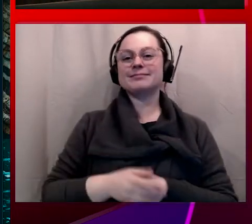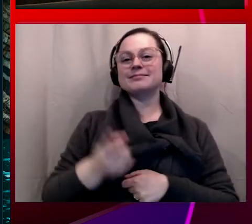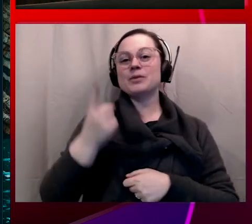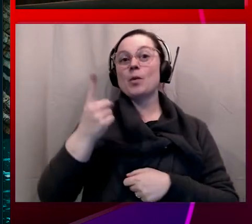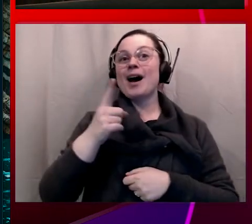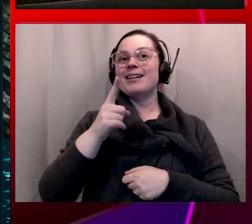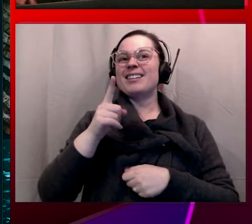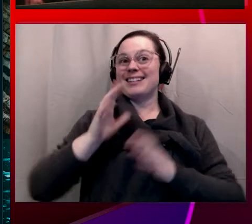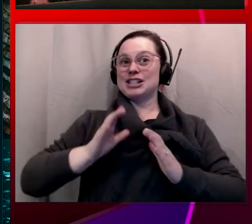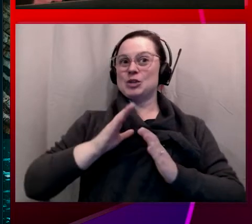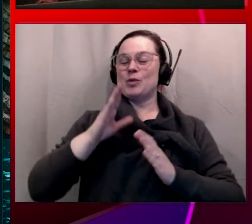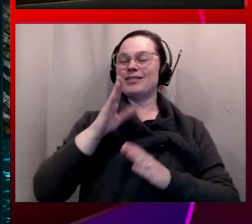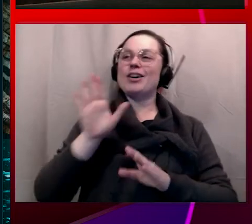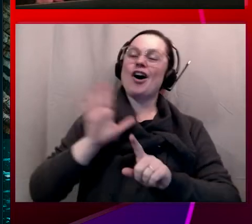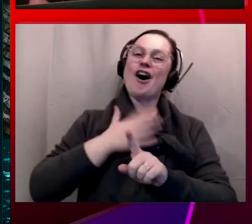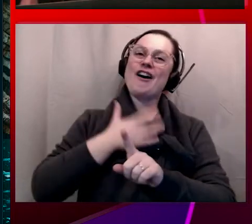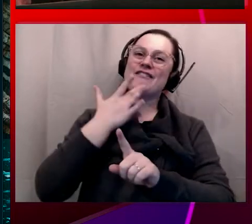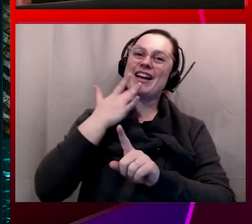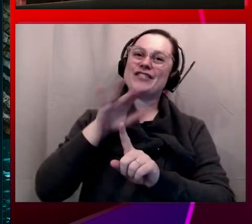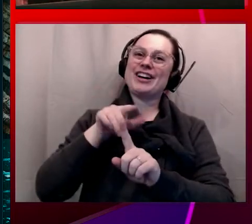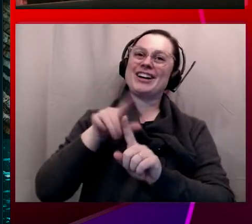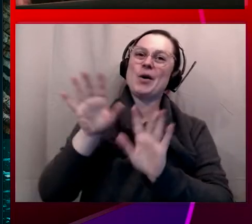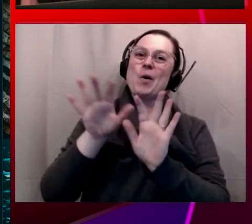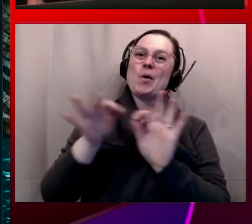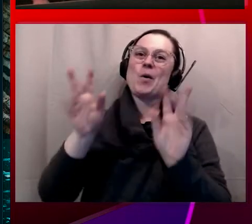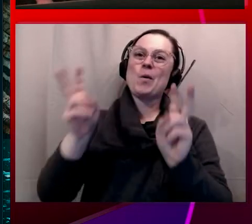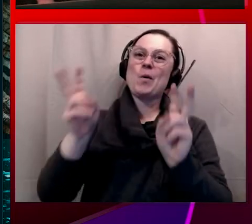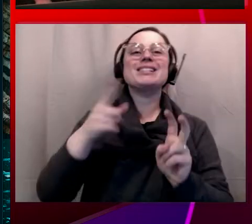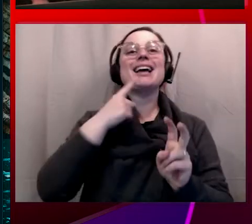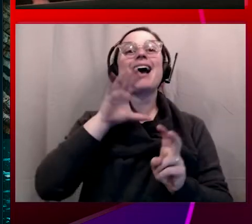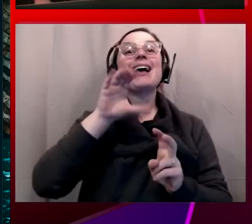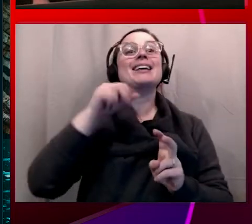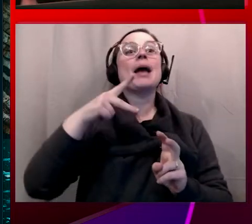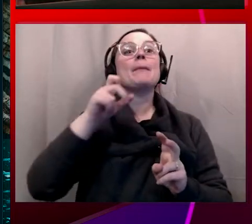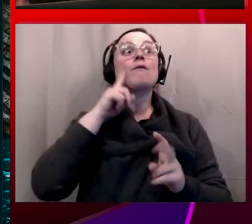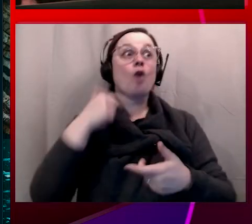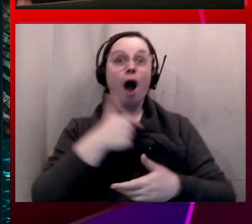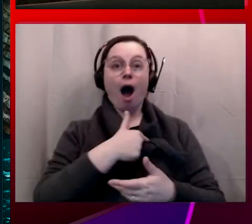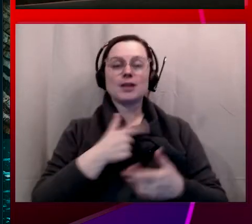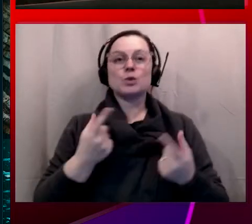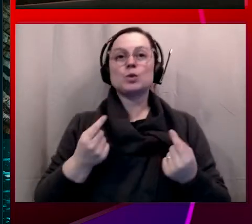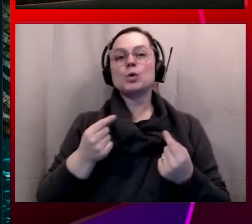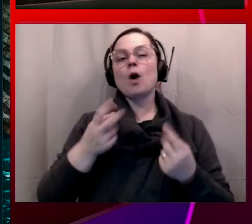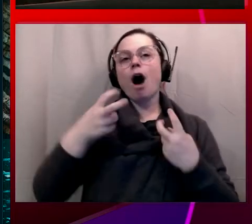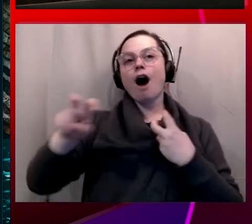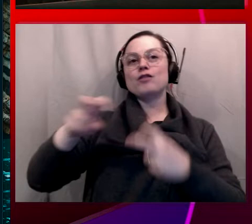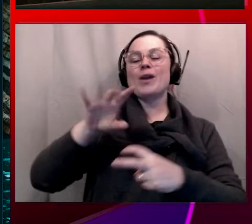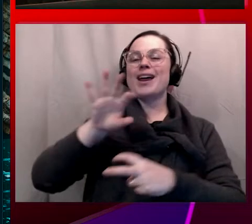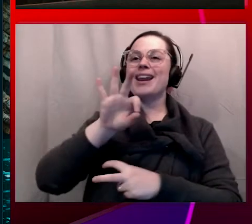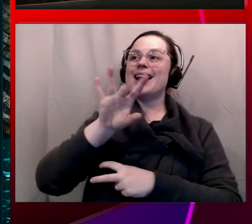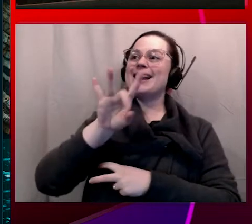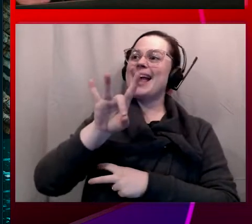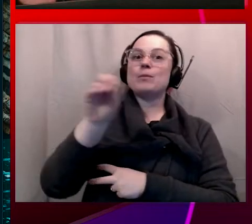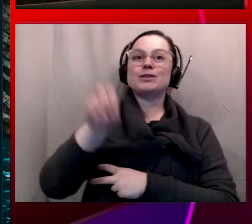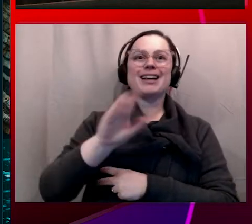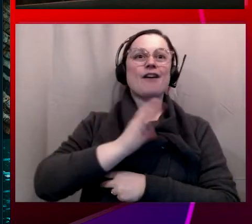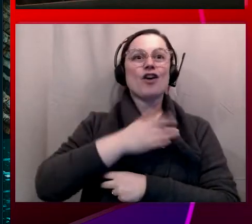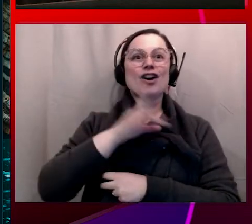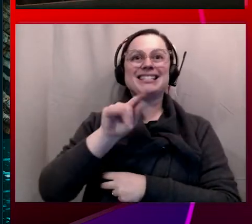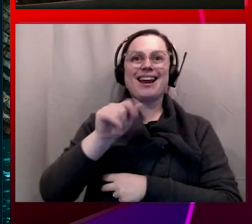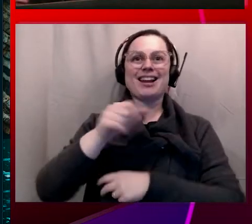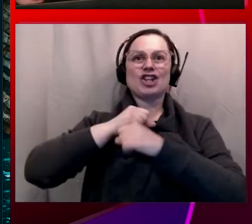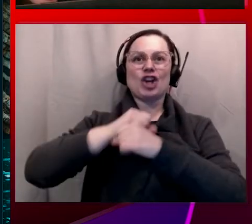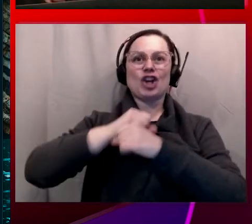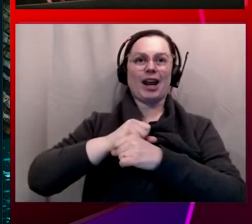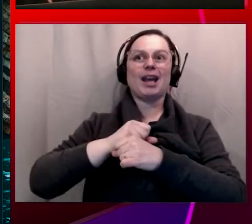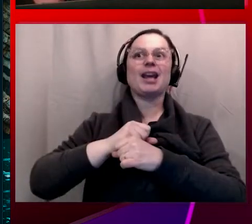customer is that they said, Cape for us is where we offload 98% of our data security. And that's how they view